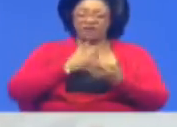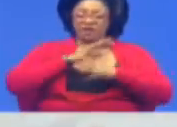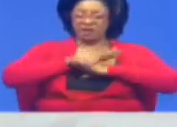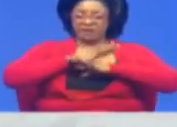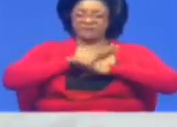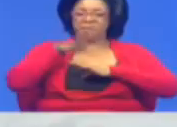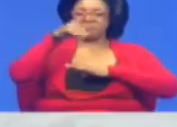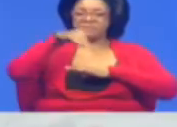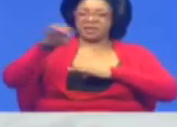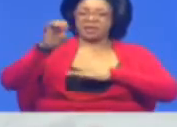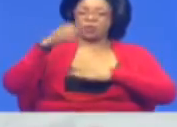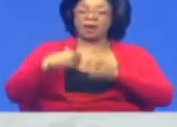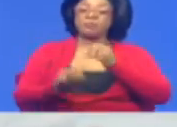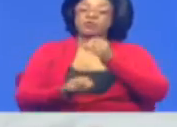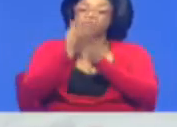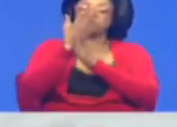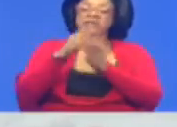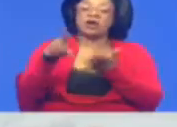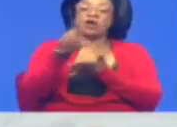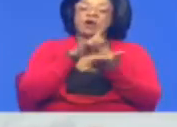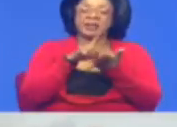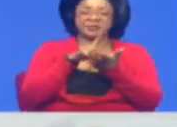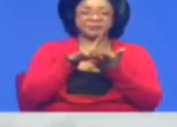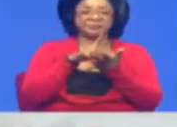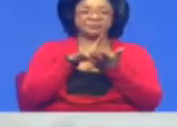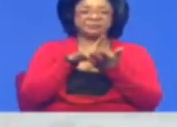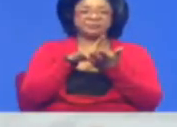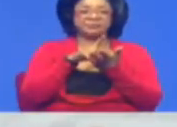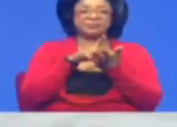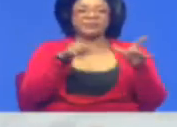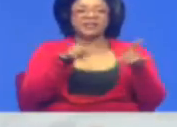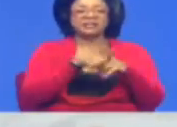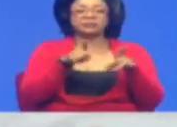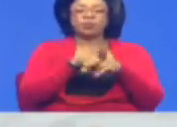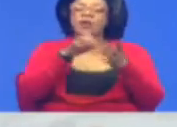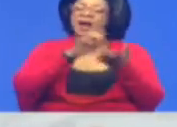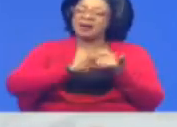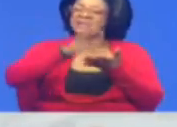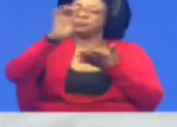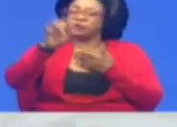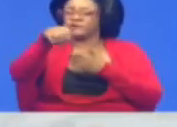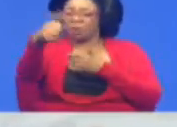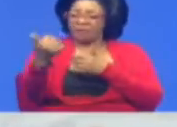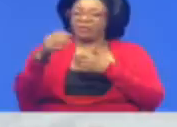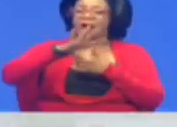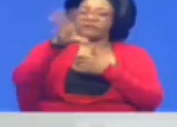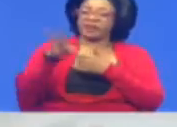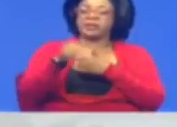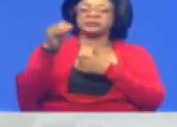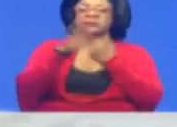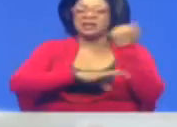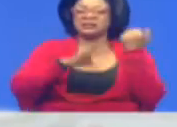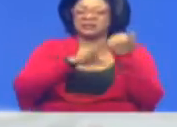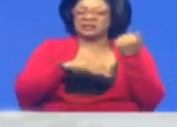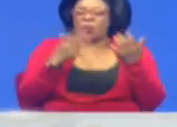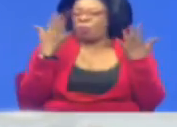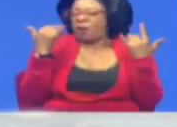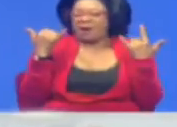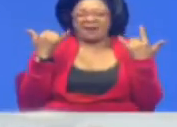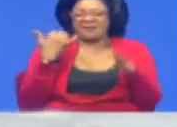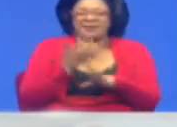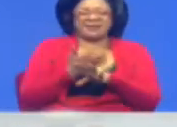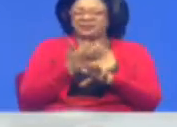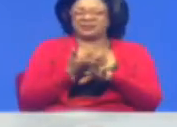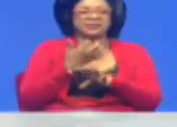are producing them locally. And we are even exporting to other African countries. Why is it so hard then